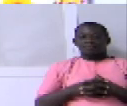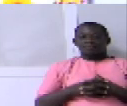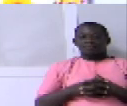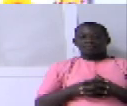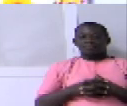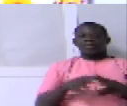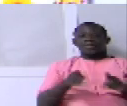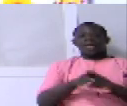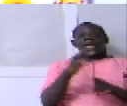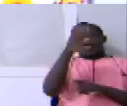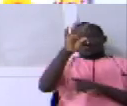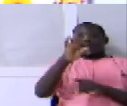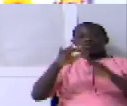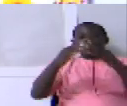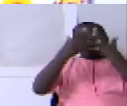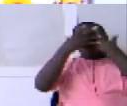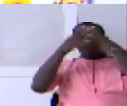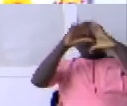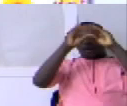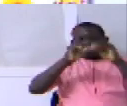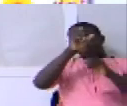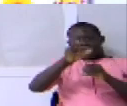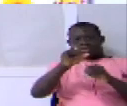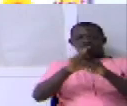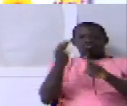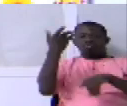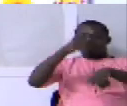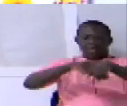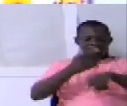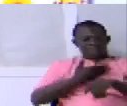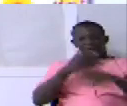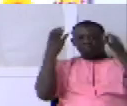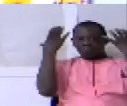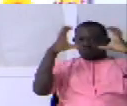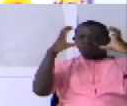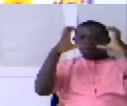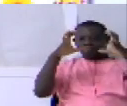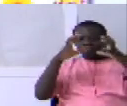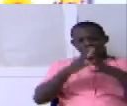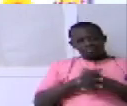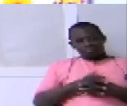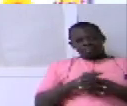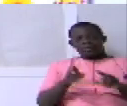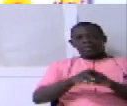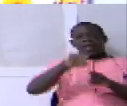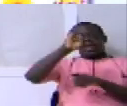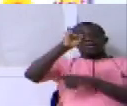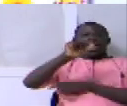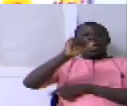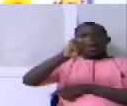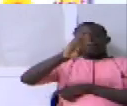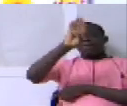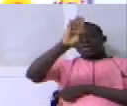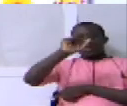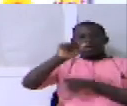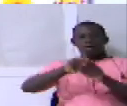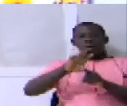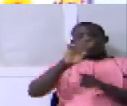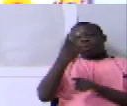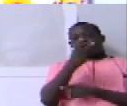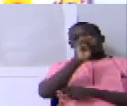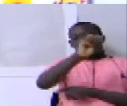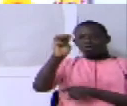Even officers they themselves they have problems sometimes. Hani officer fongul tumodo likakole yakolo soto. Samba Doroba will call you people and cancel